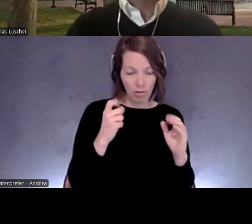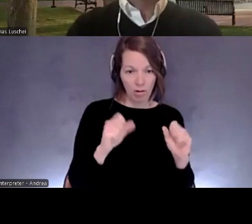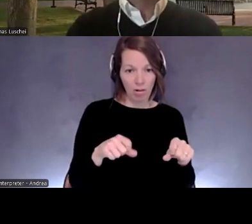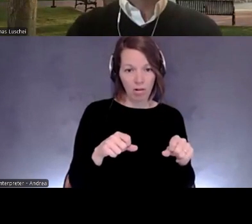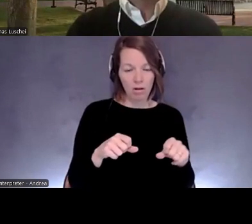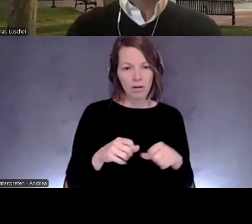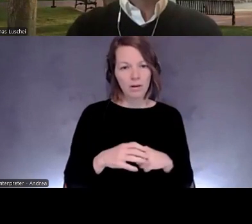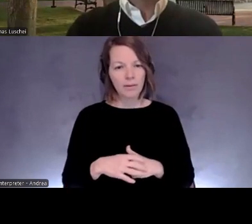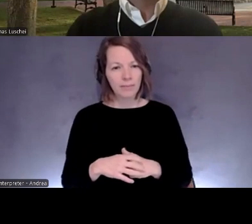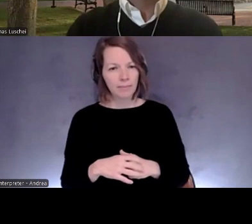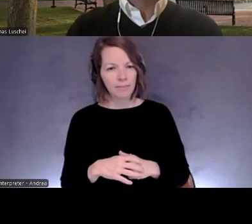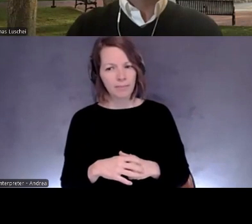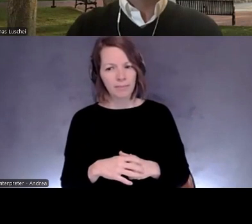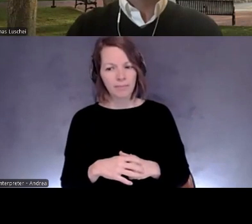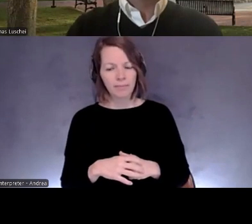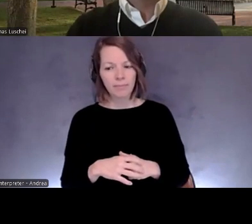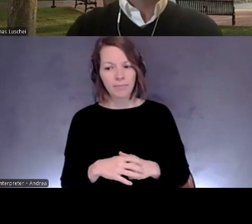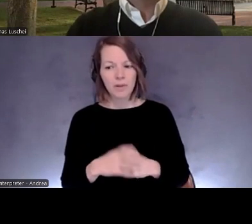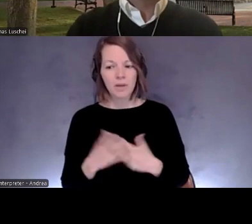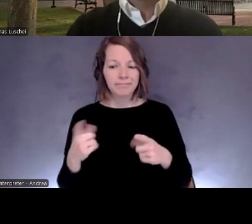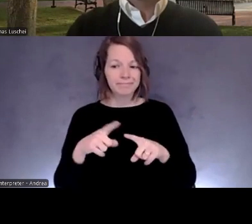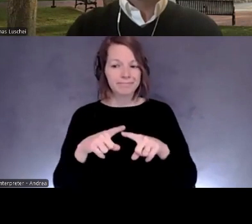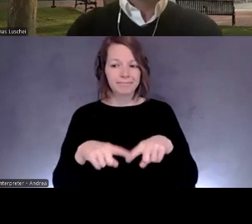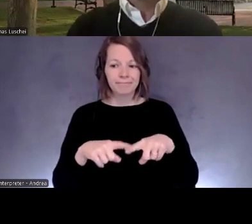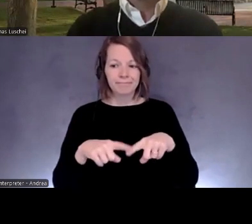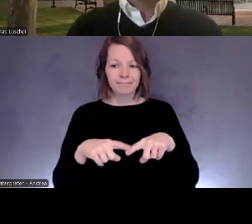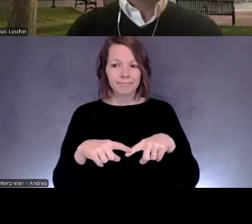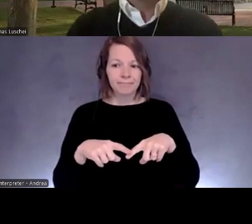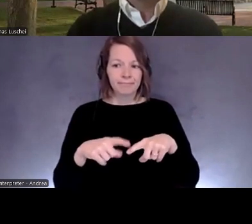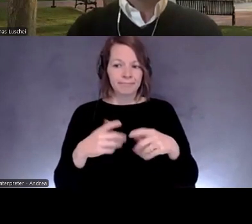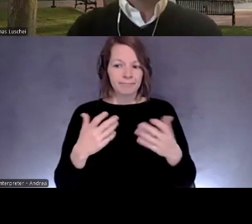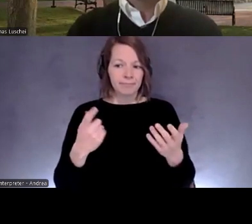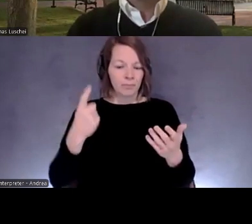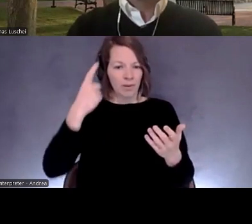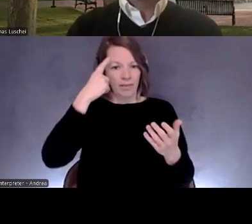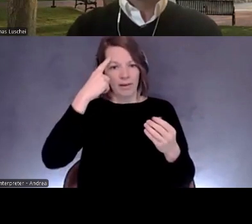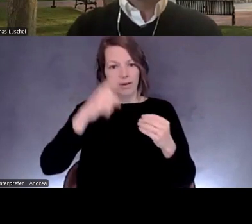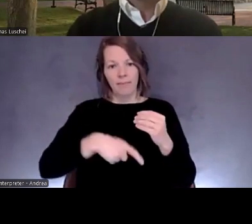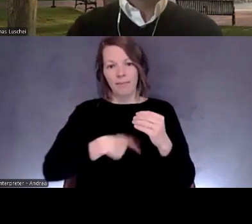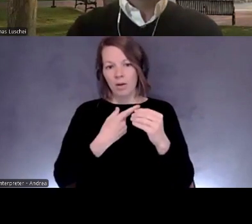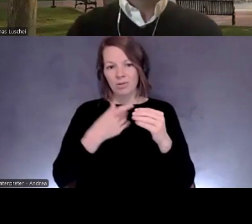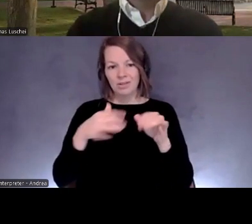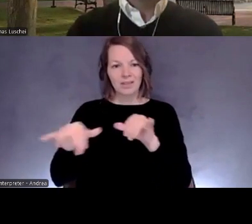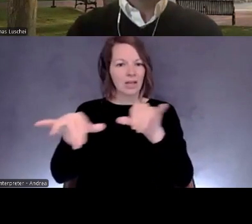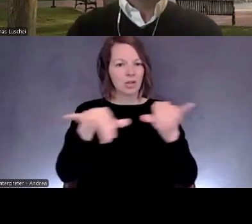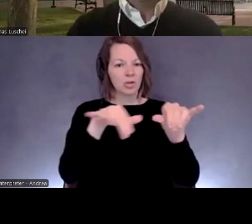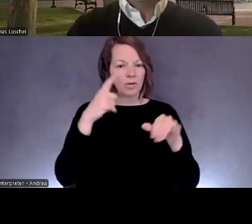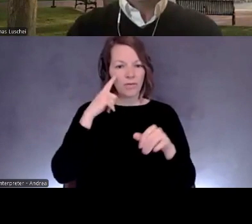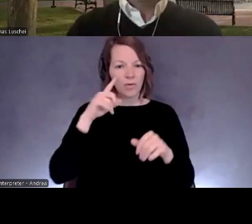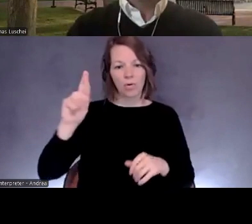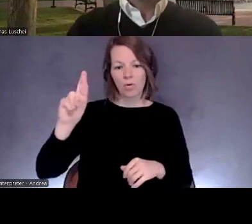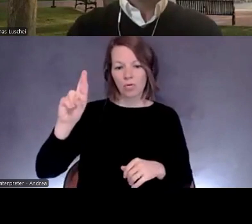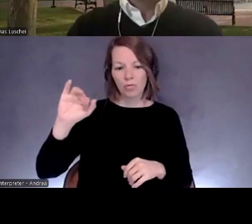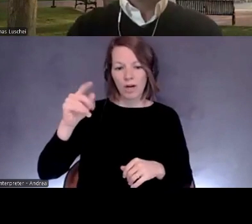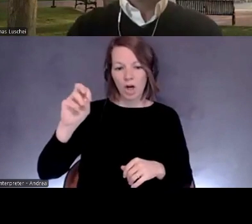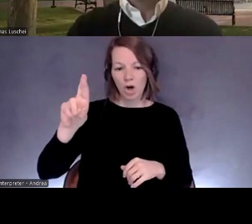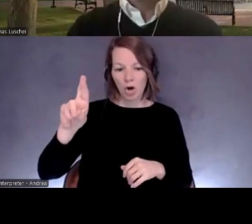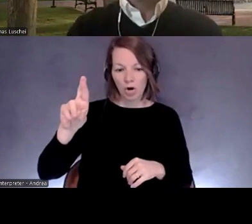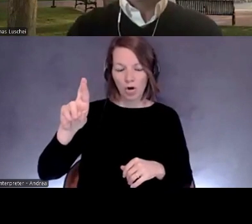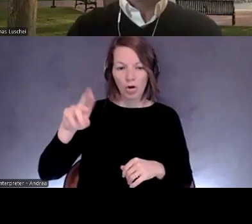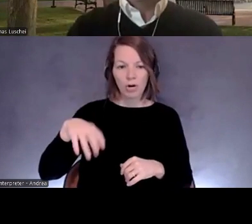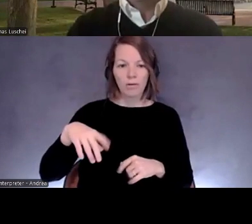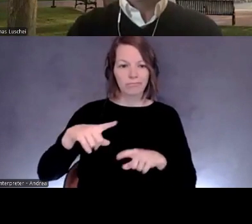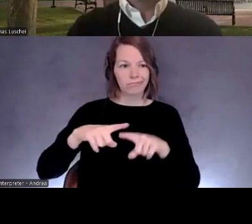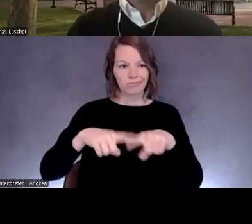Well, it depends on, when we think about the standards for rigor, it also depends on